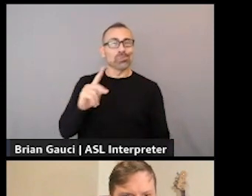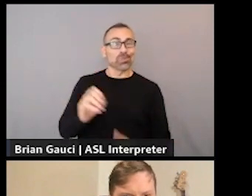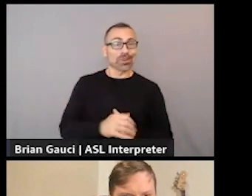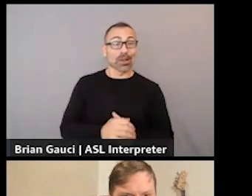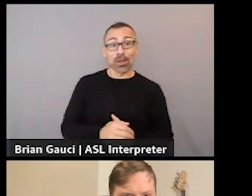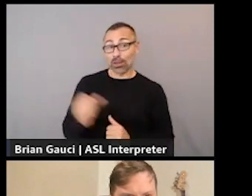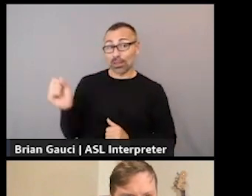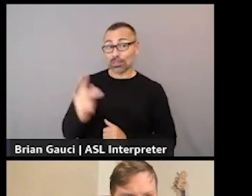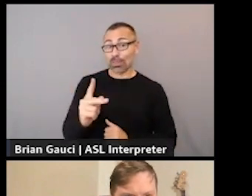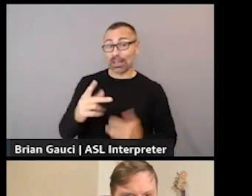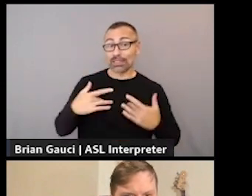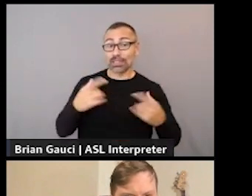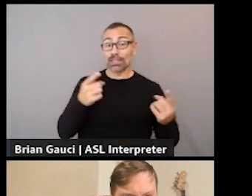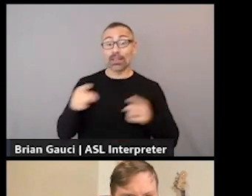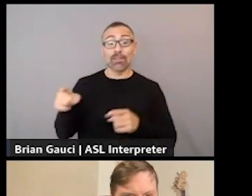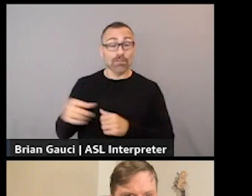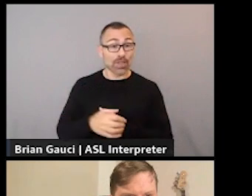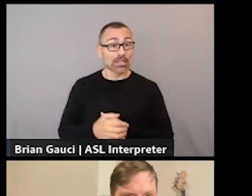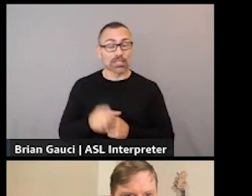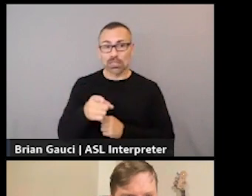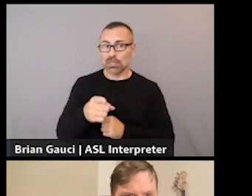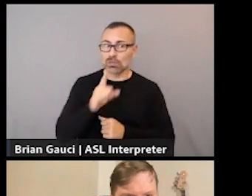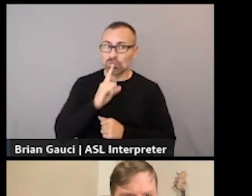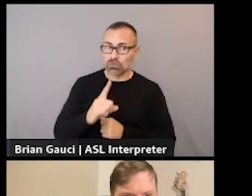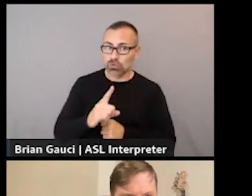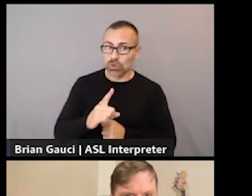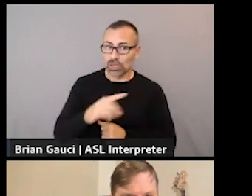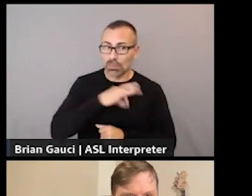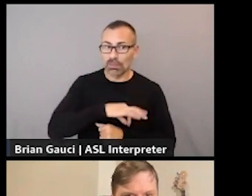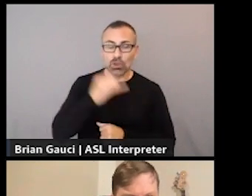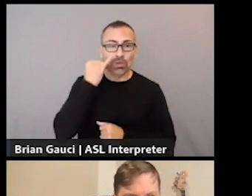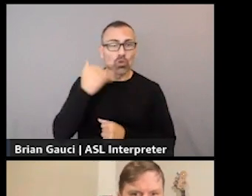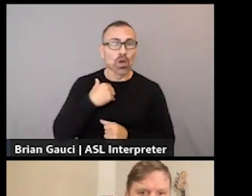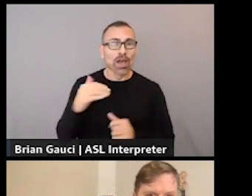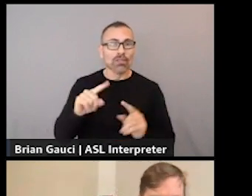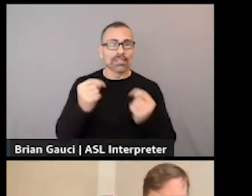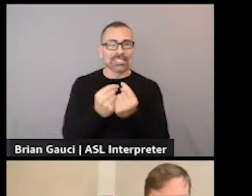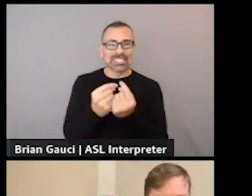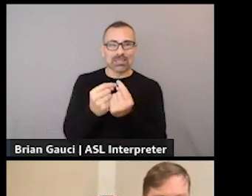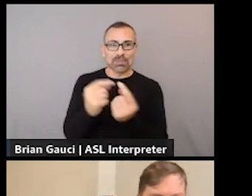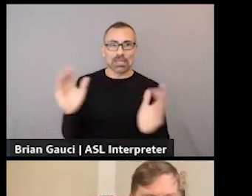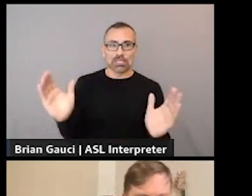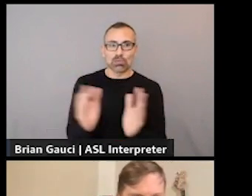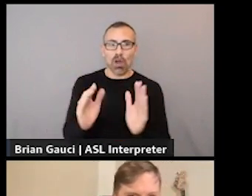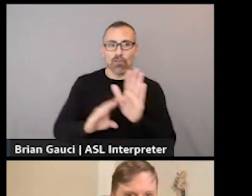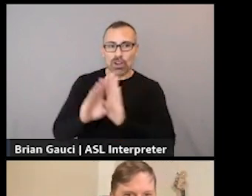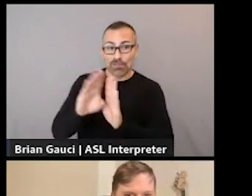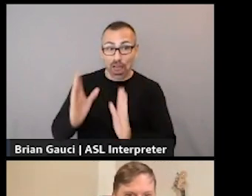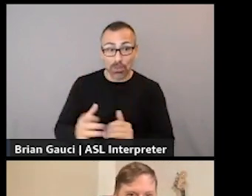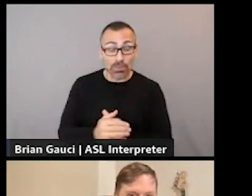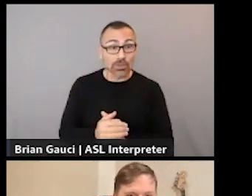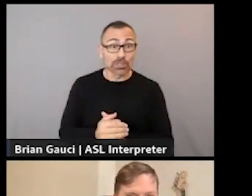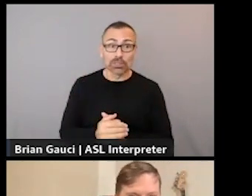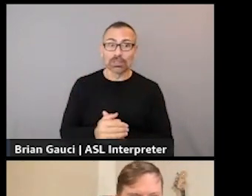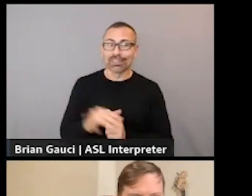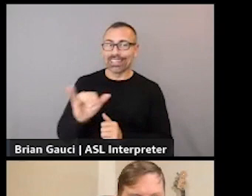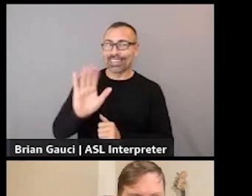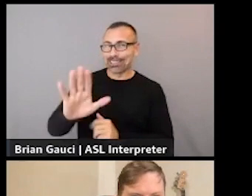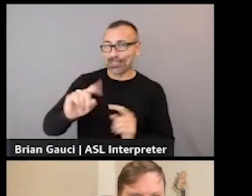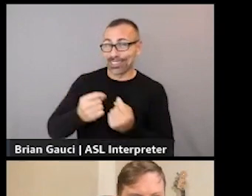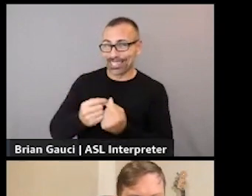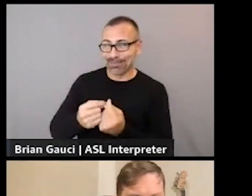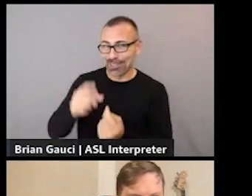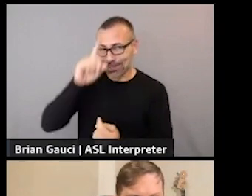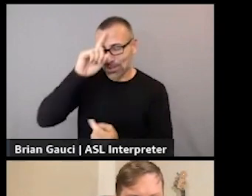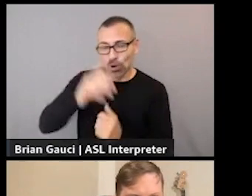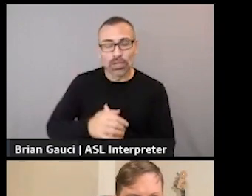well, that's really helpful if you've got such a small development team like you have at your unicorn startup, Sky, because then you're not waiting for people to think they